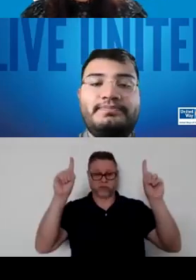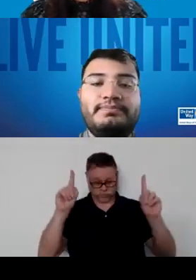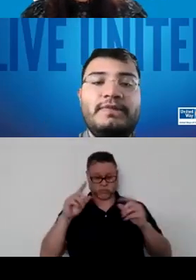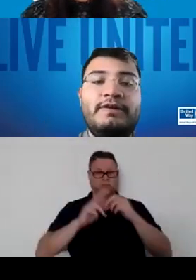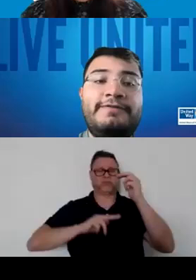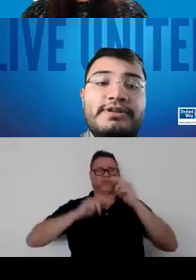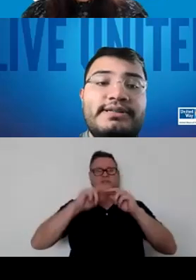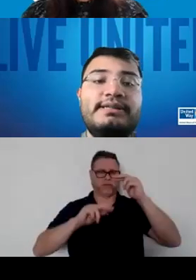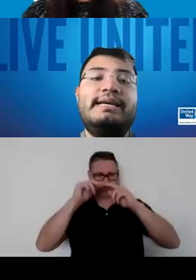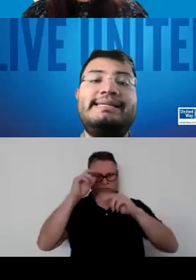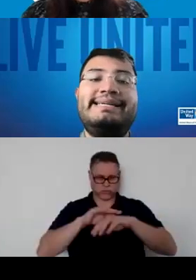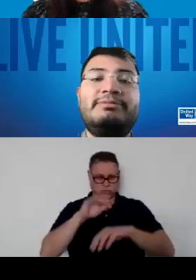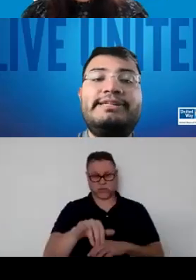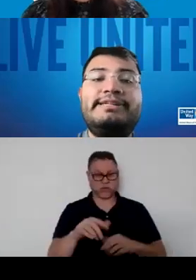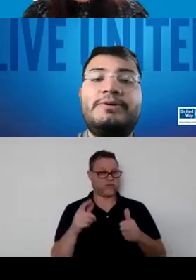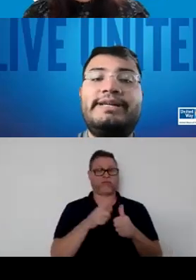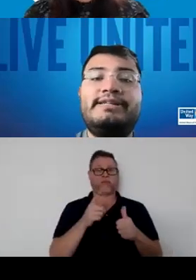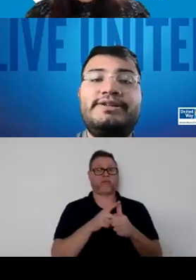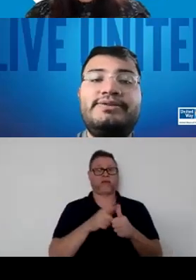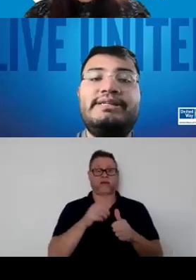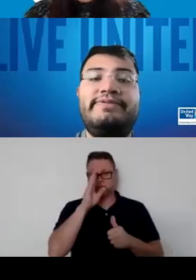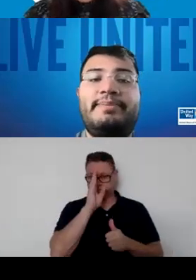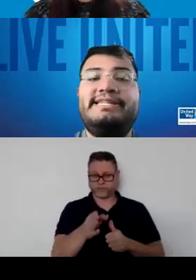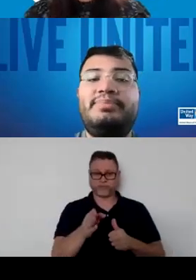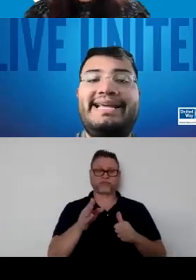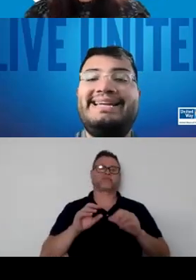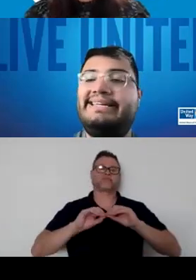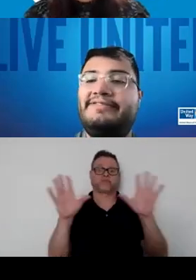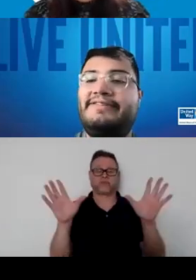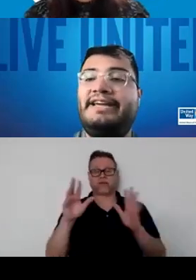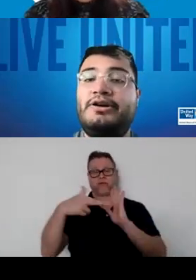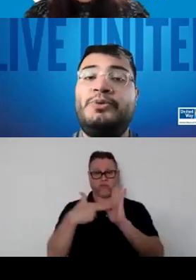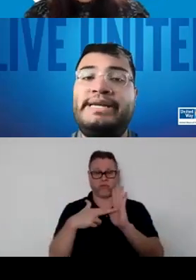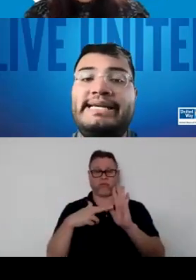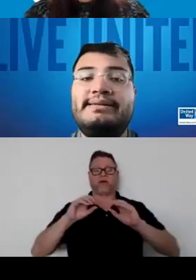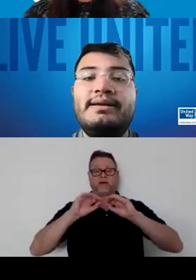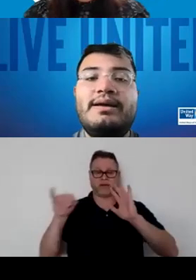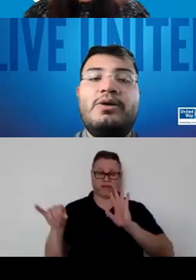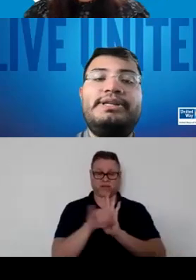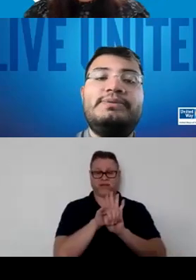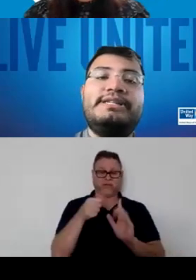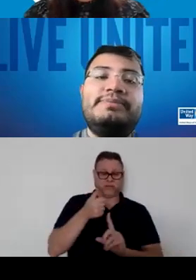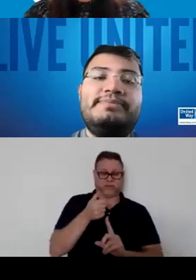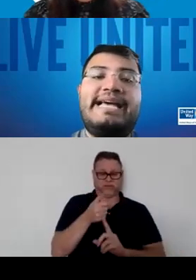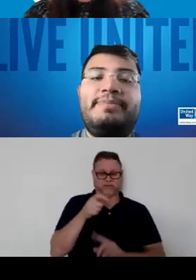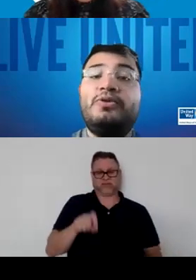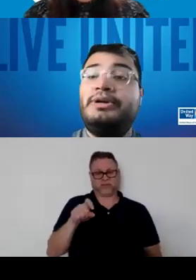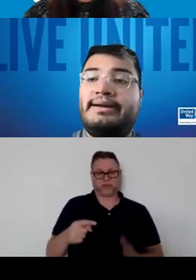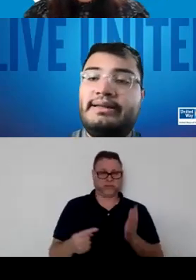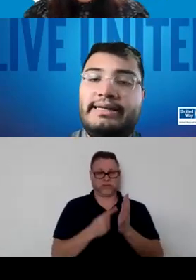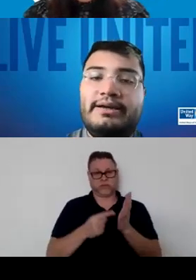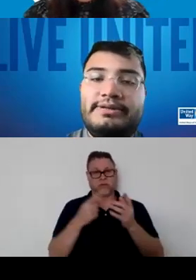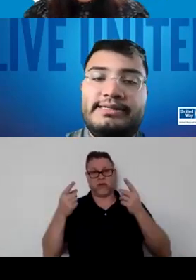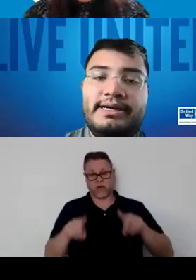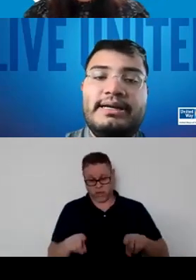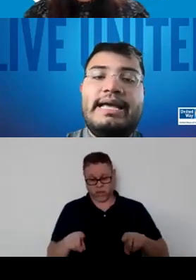it. First is the explicit role that students and families play in identifying their own needs. While this will sometimes happen